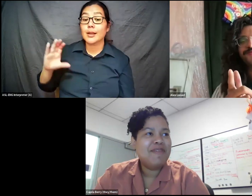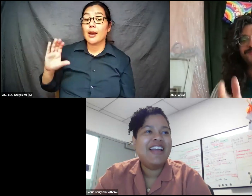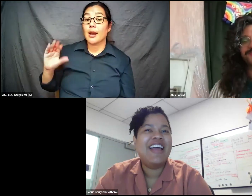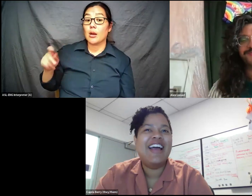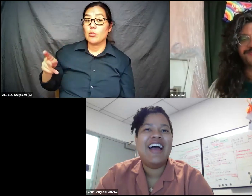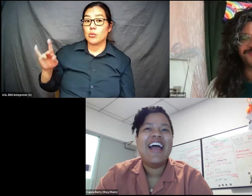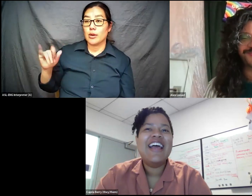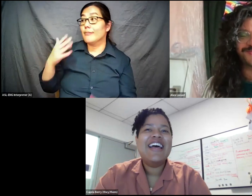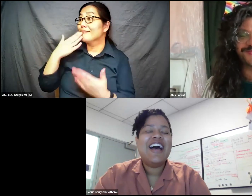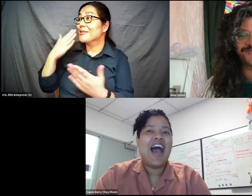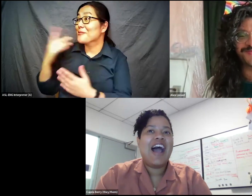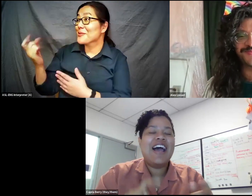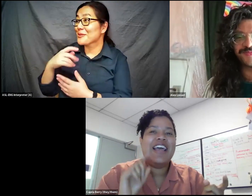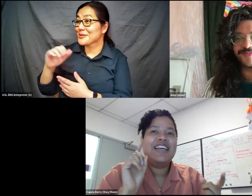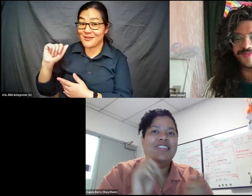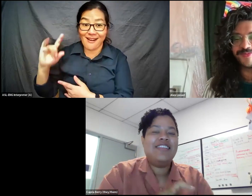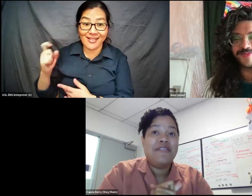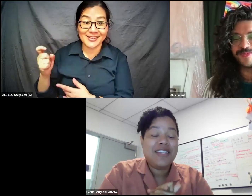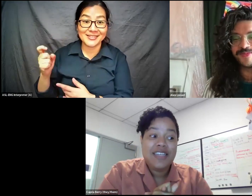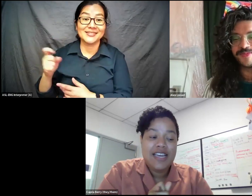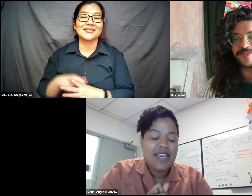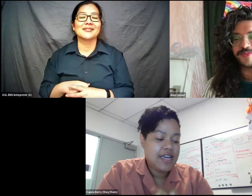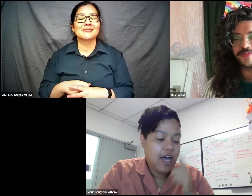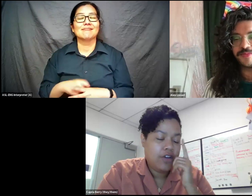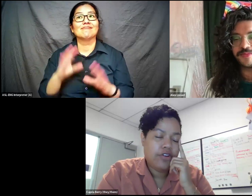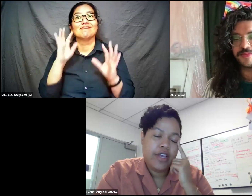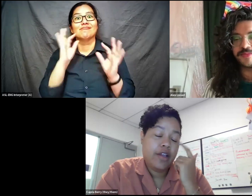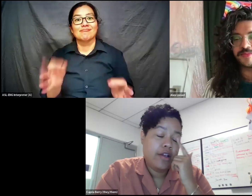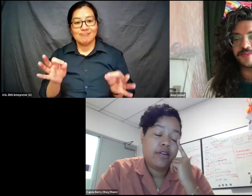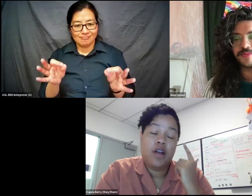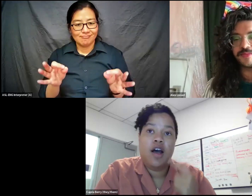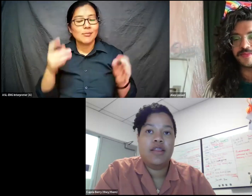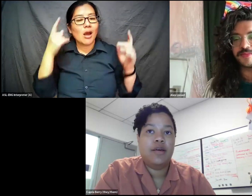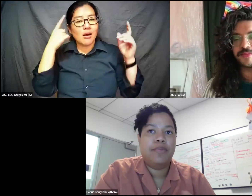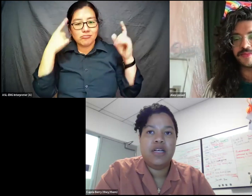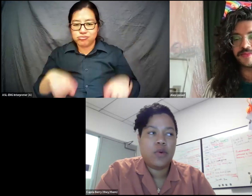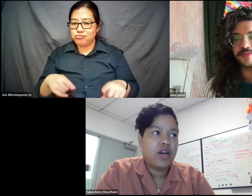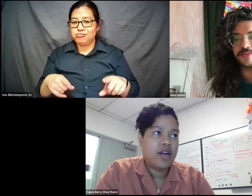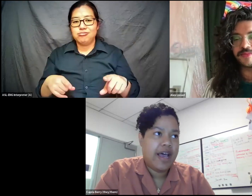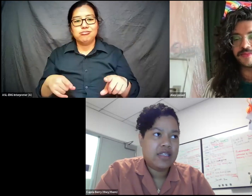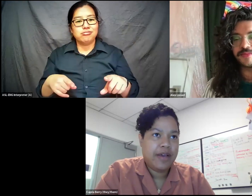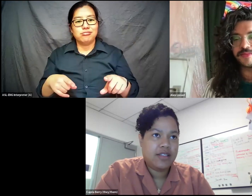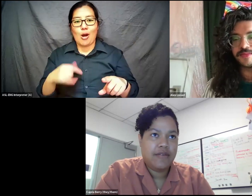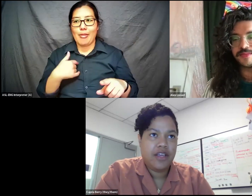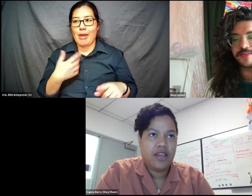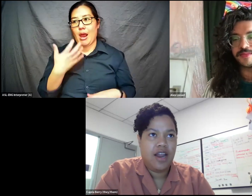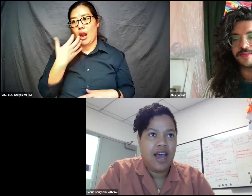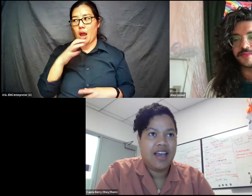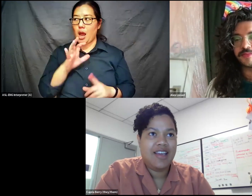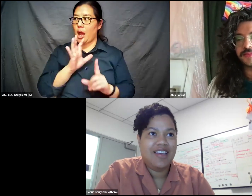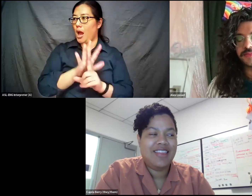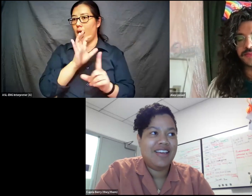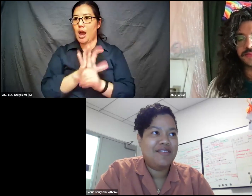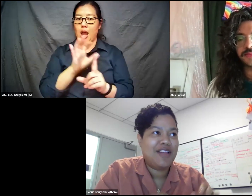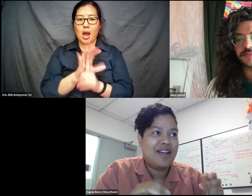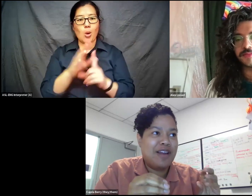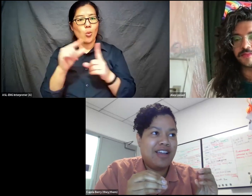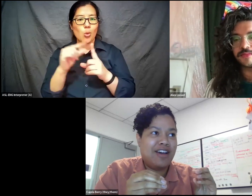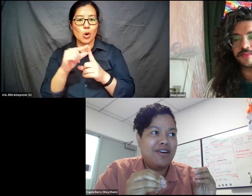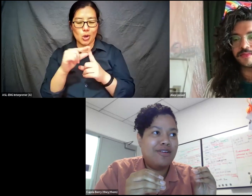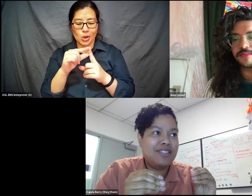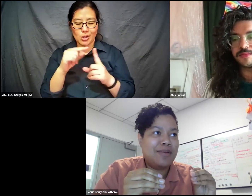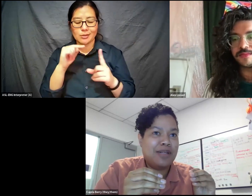just want to give a shout out to Kiki and Jamoke for taking up my invitation to break the form a little bit. The way that